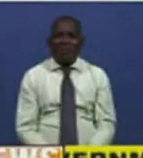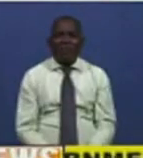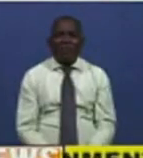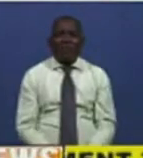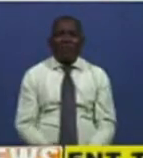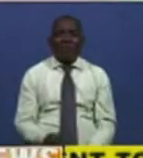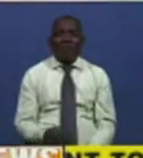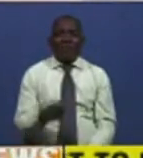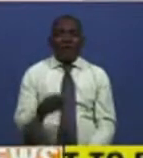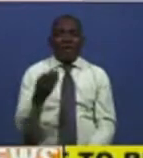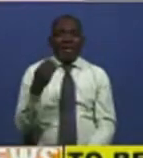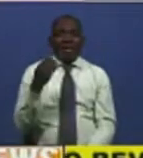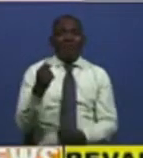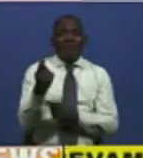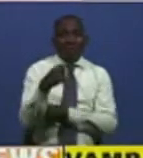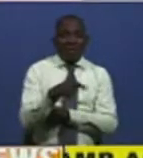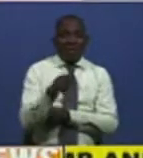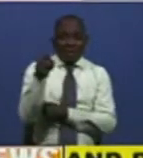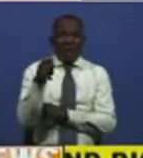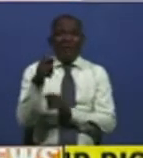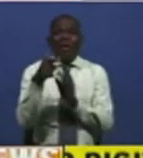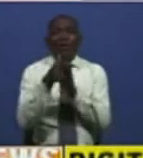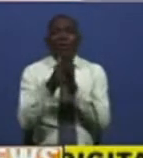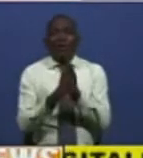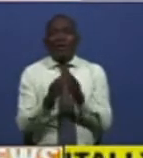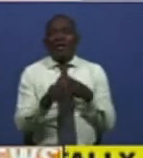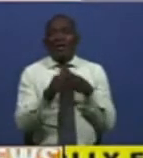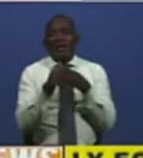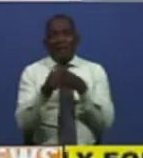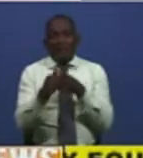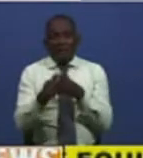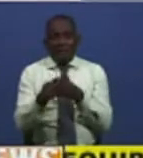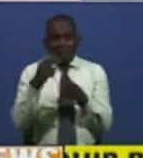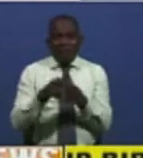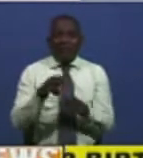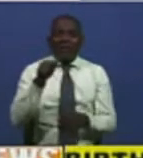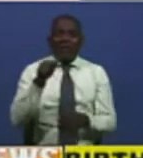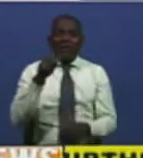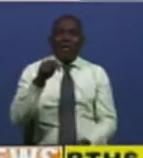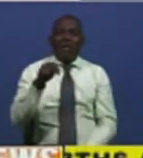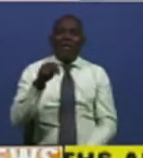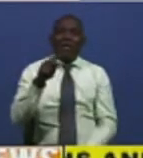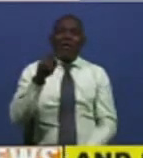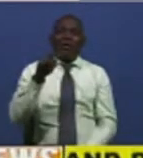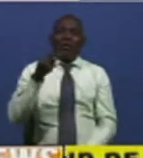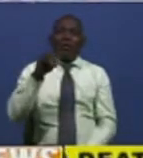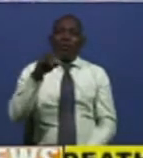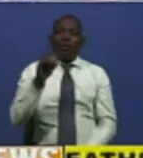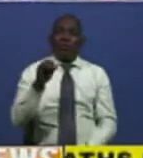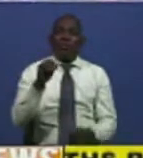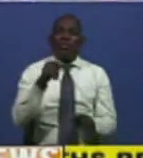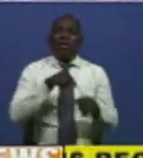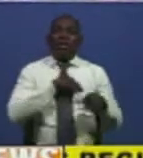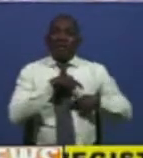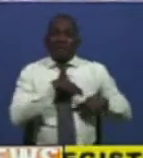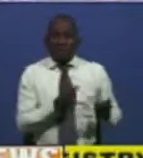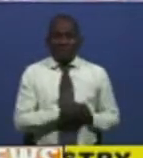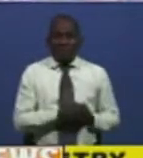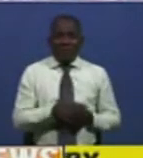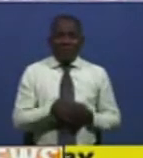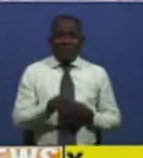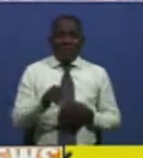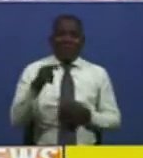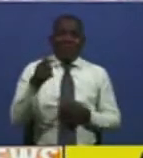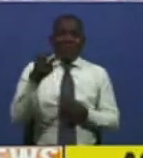On Wednesday, lawyers of the actress, led by Mr. Andrew Kojovotia, argued that the 90